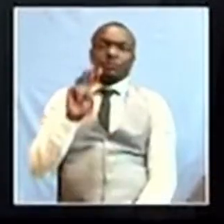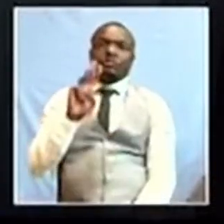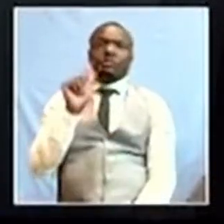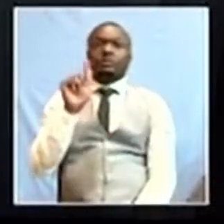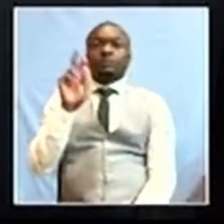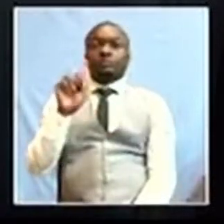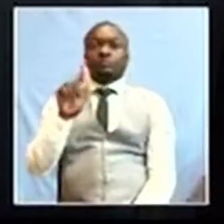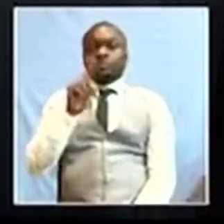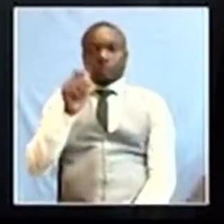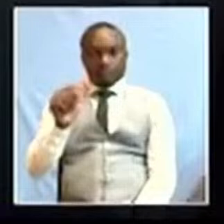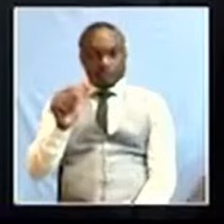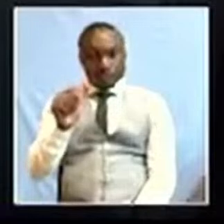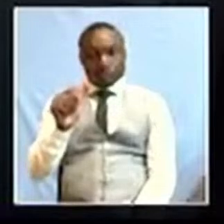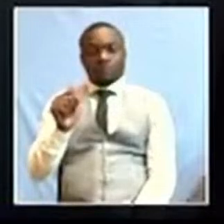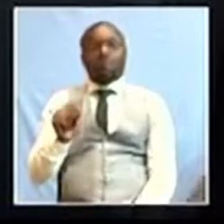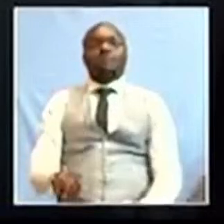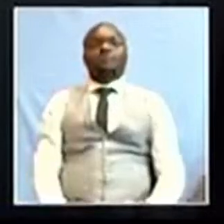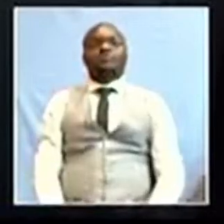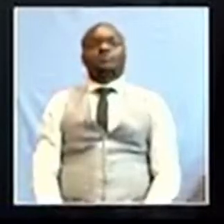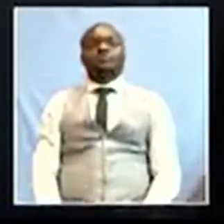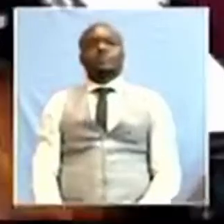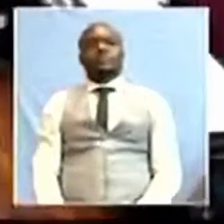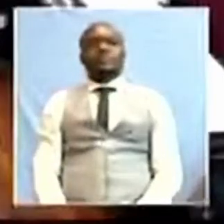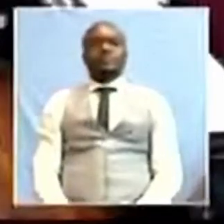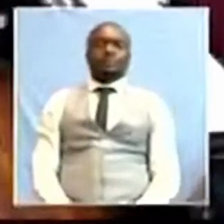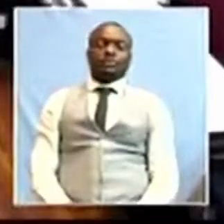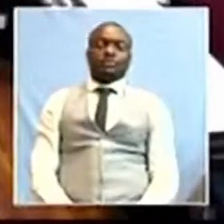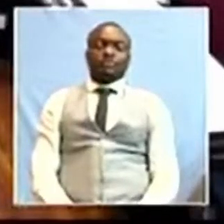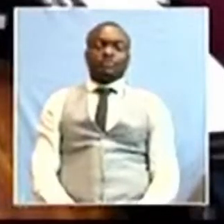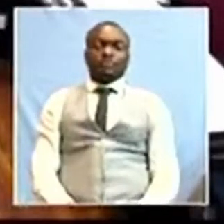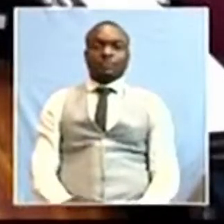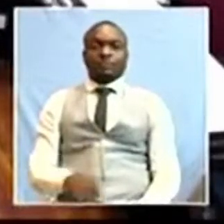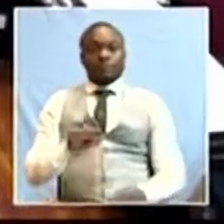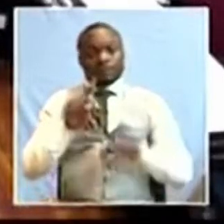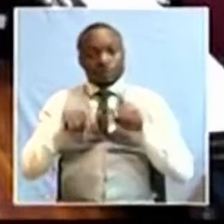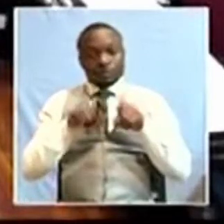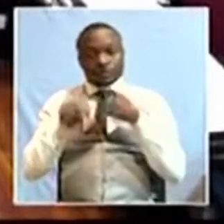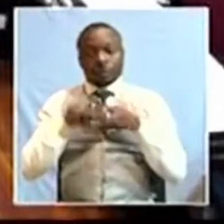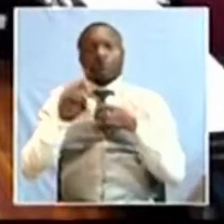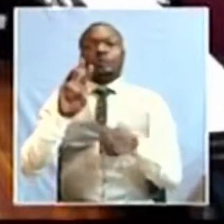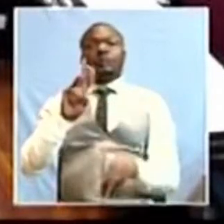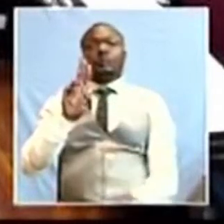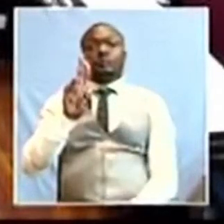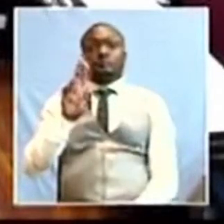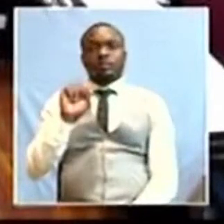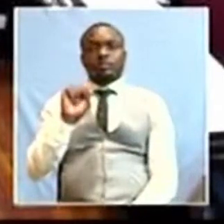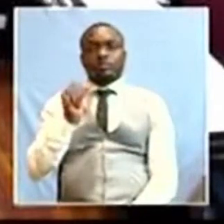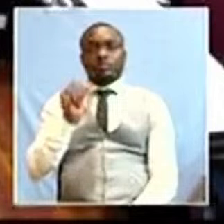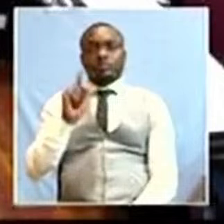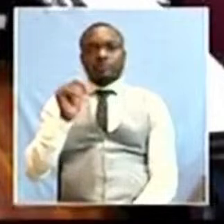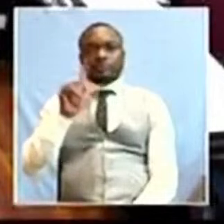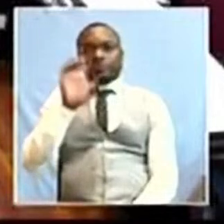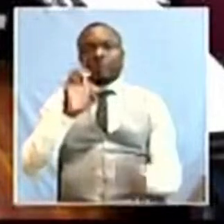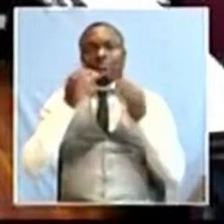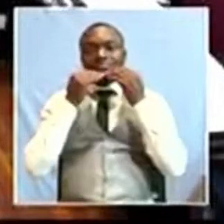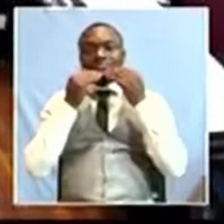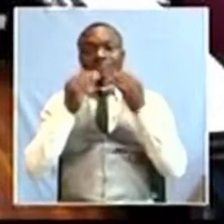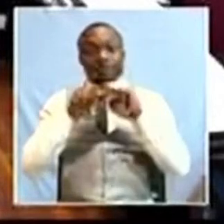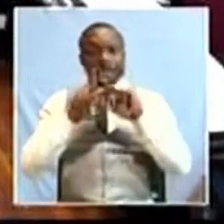Kaumbwe constituency in Petauke District. Thank you. The people of Usakile. Thank you,